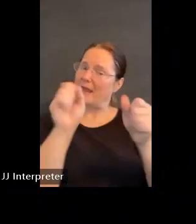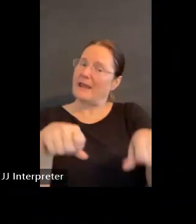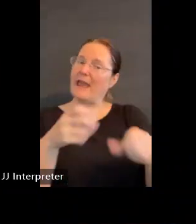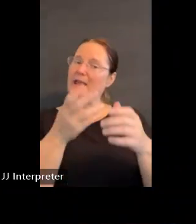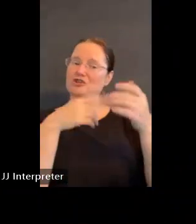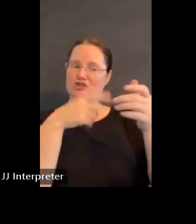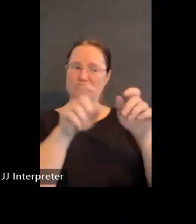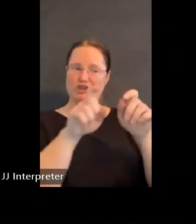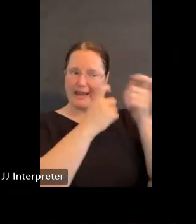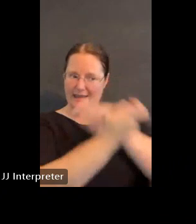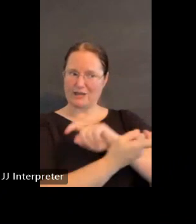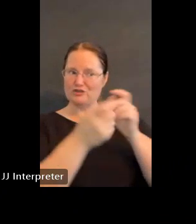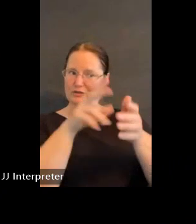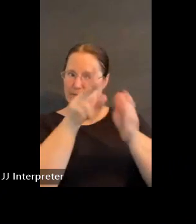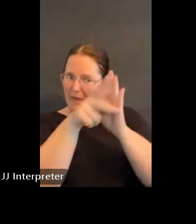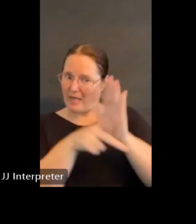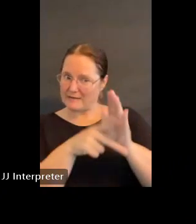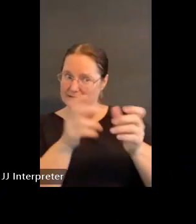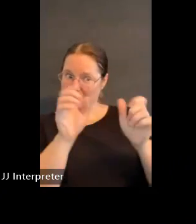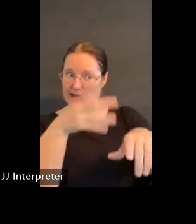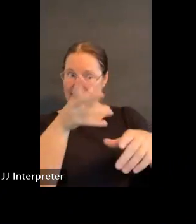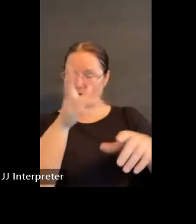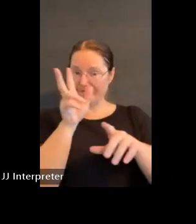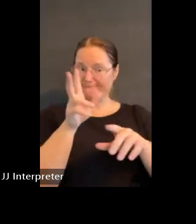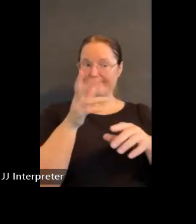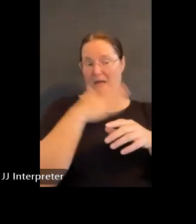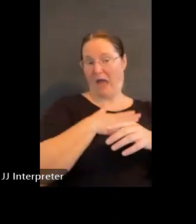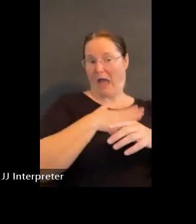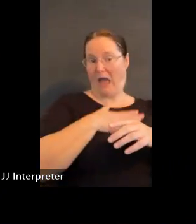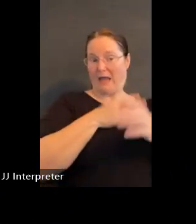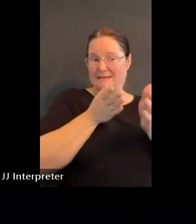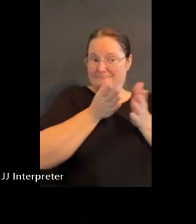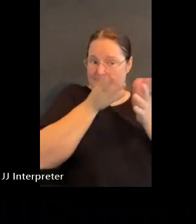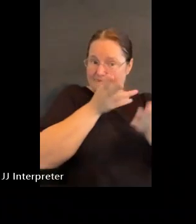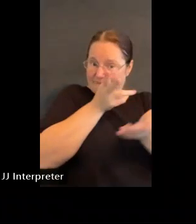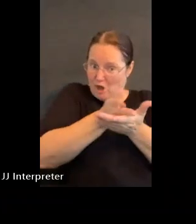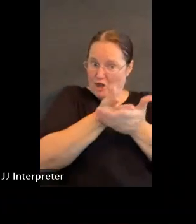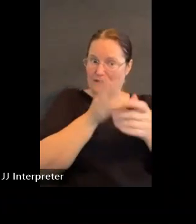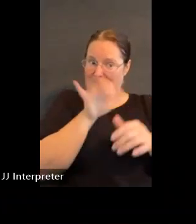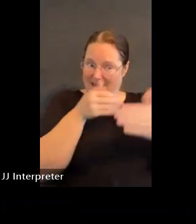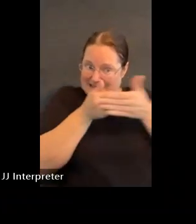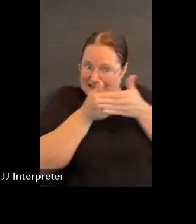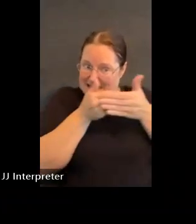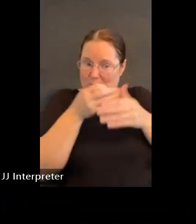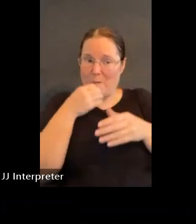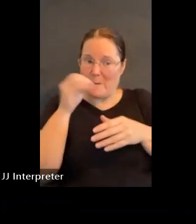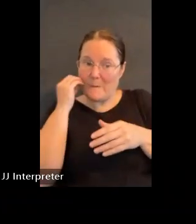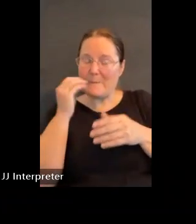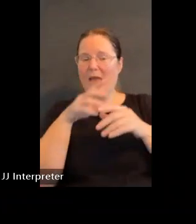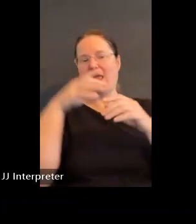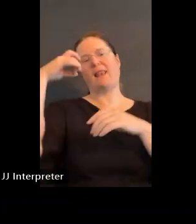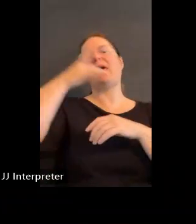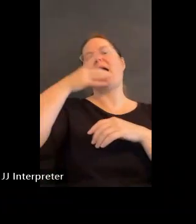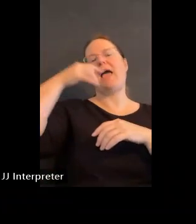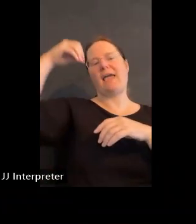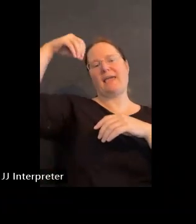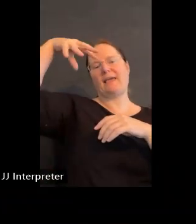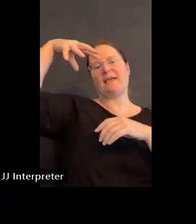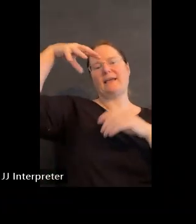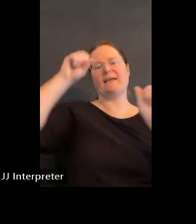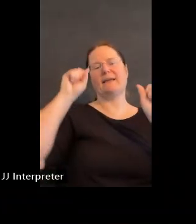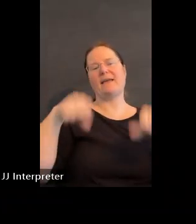reserved parking that's close to their unit based on their disability related needs. And lighting, absolutely. Thank you so much for all of those